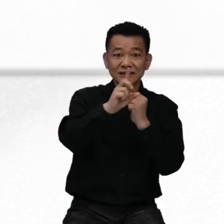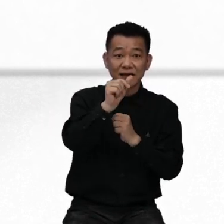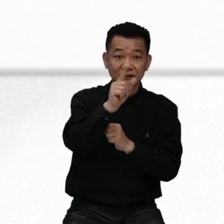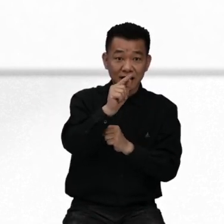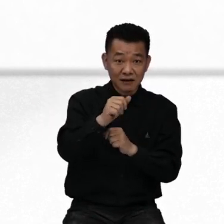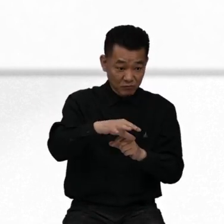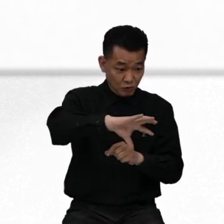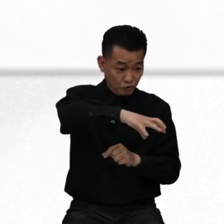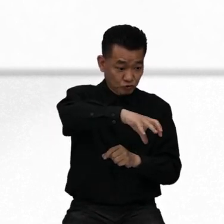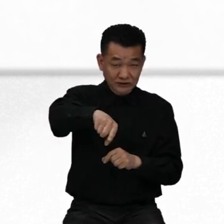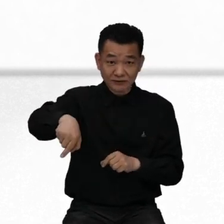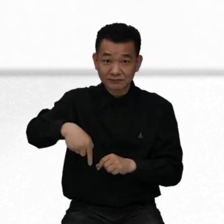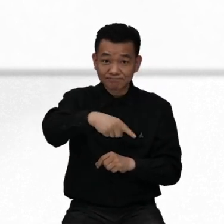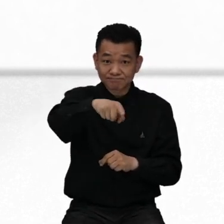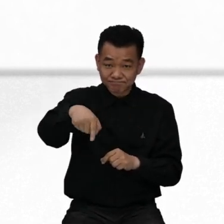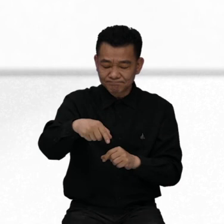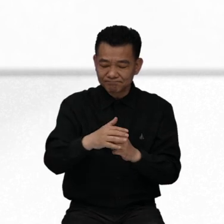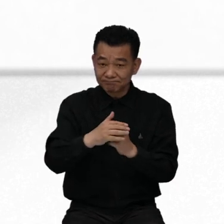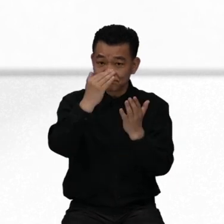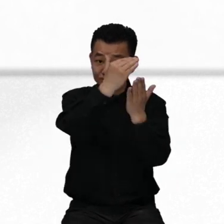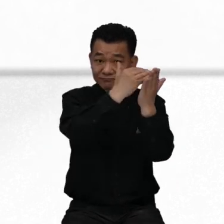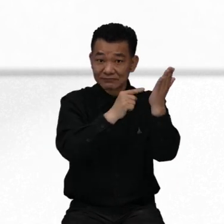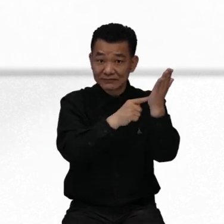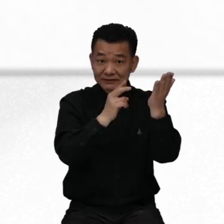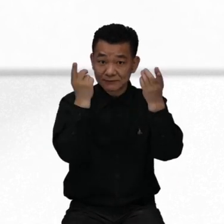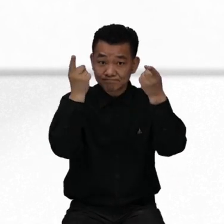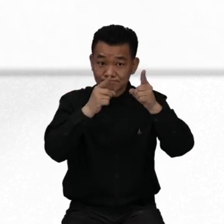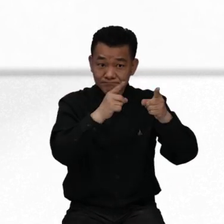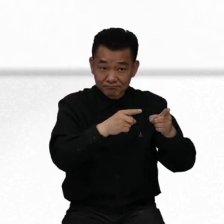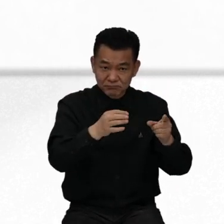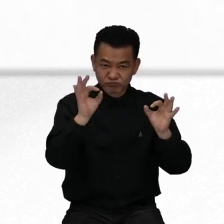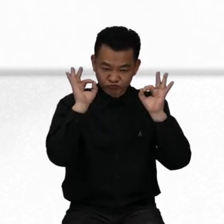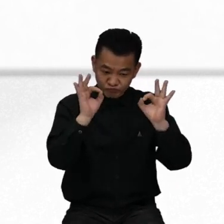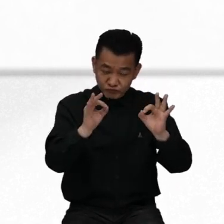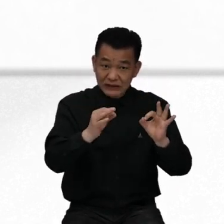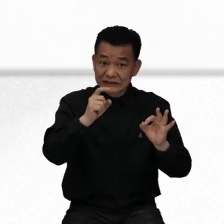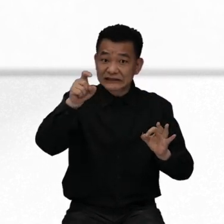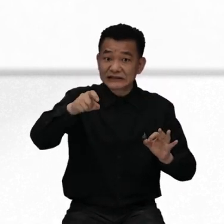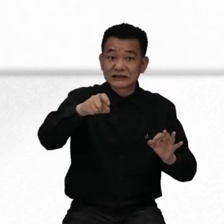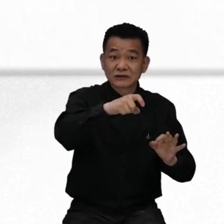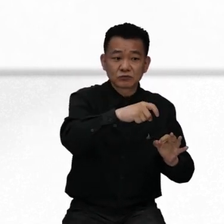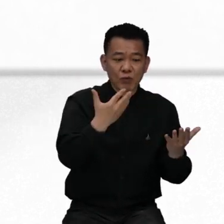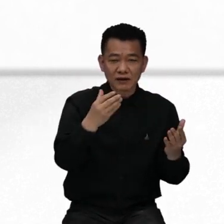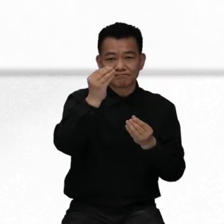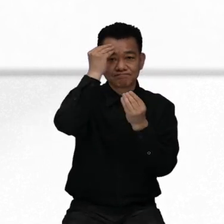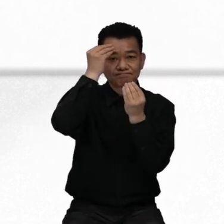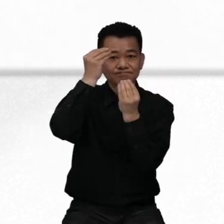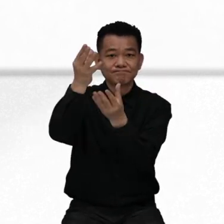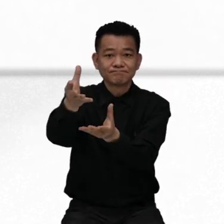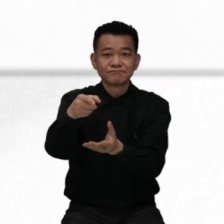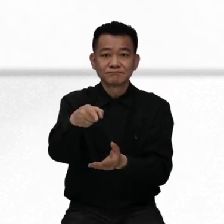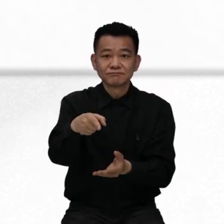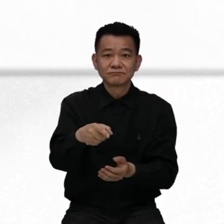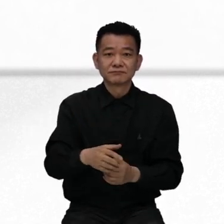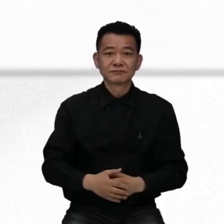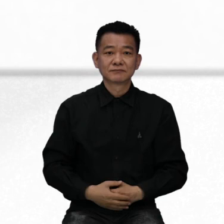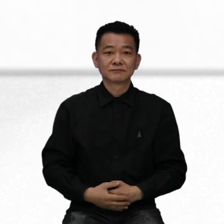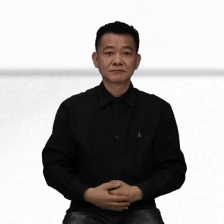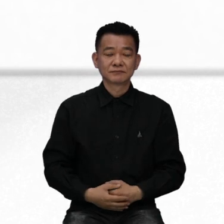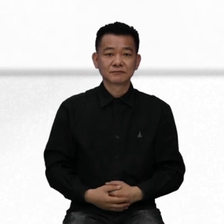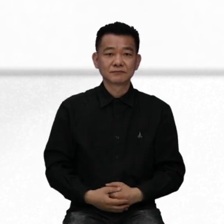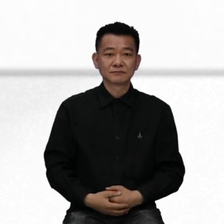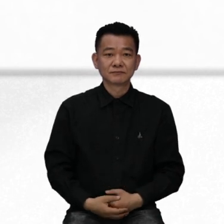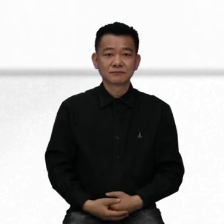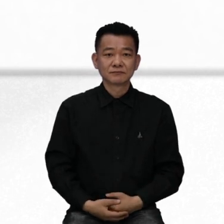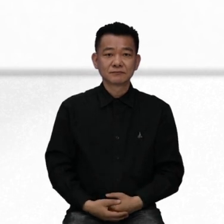to examine the implementation of the present convention in that state party, on the basis of reliable information available to